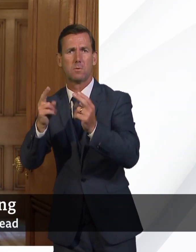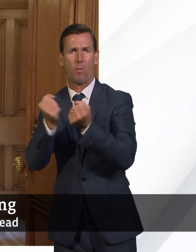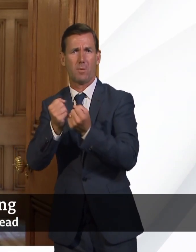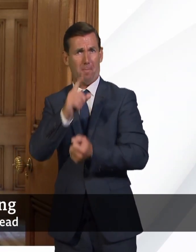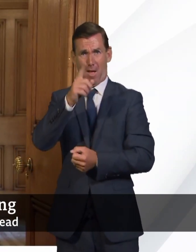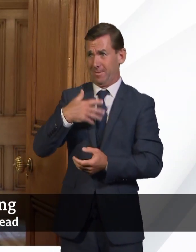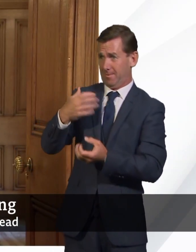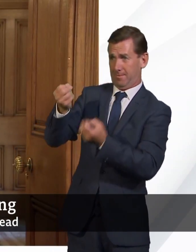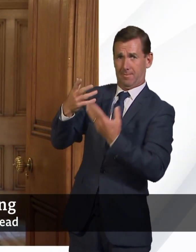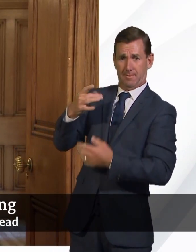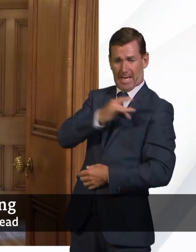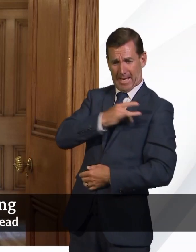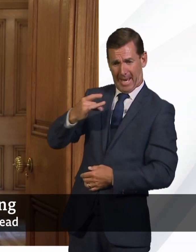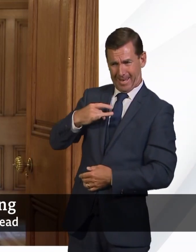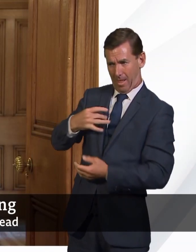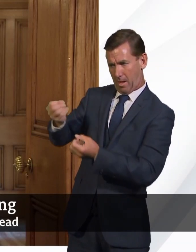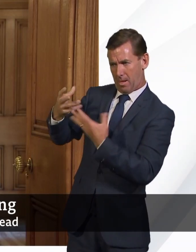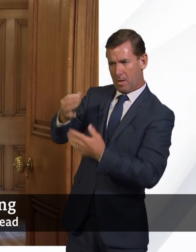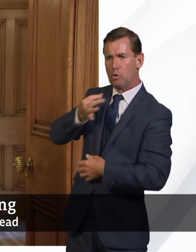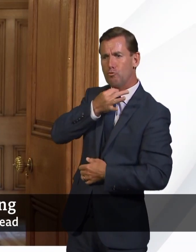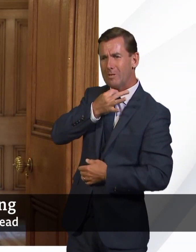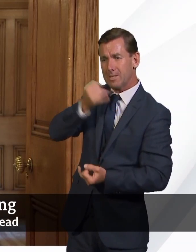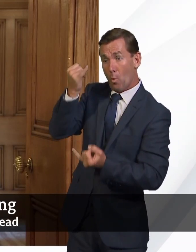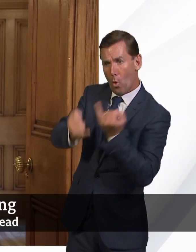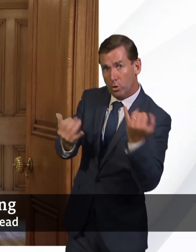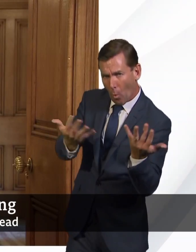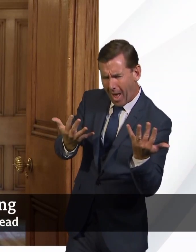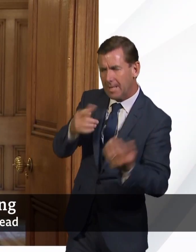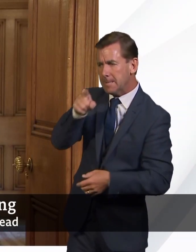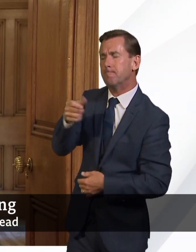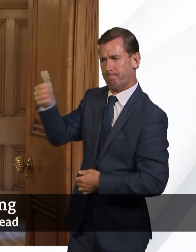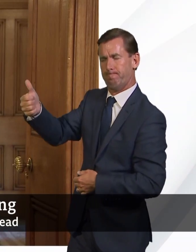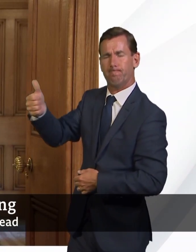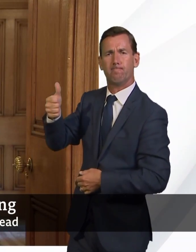clinical advice in terms of the different risks that people face.